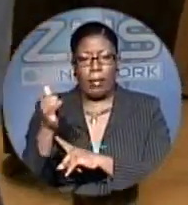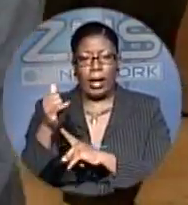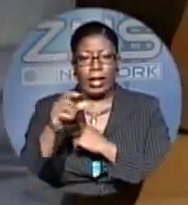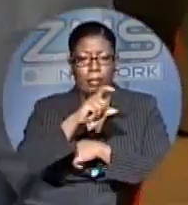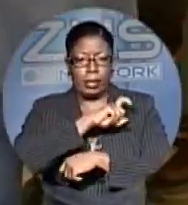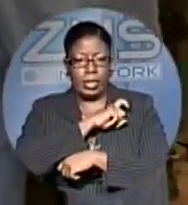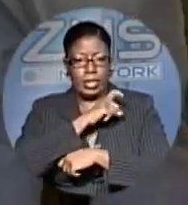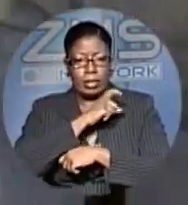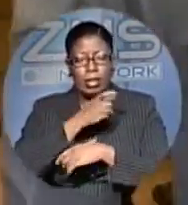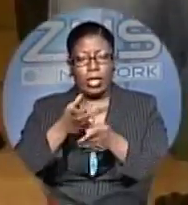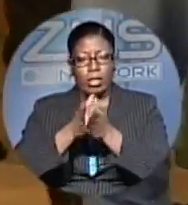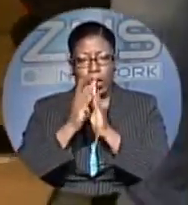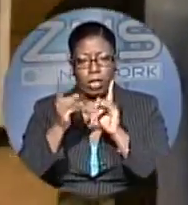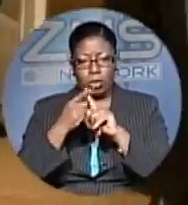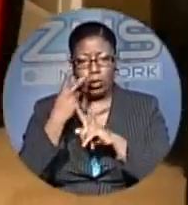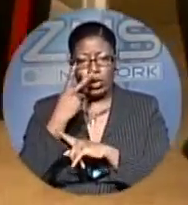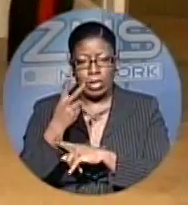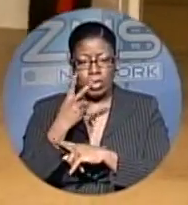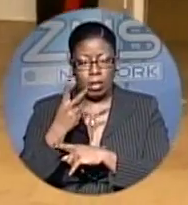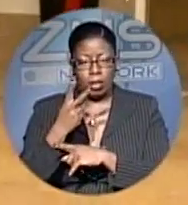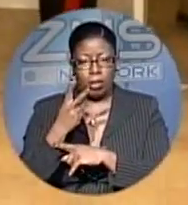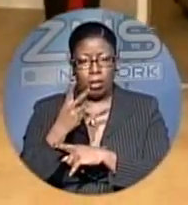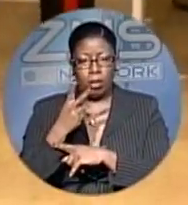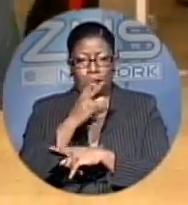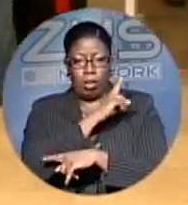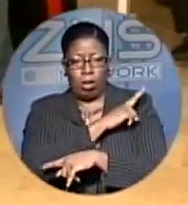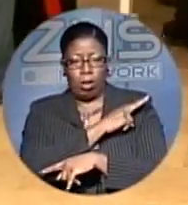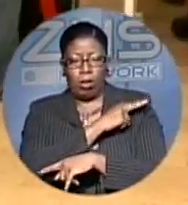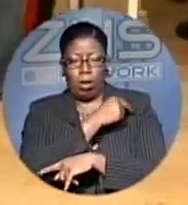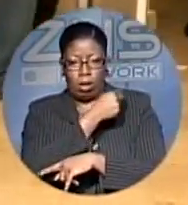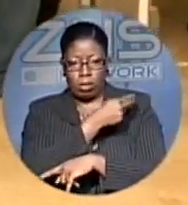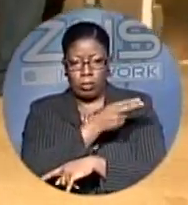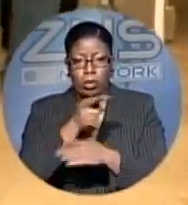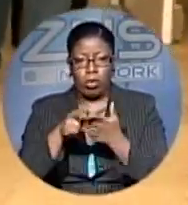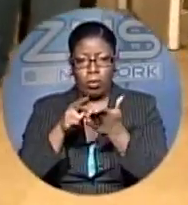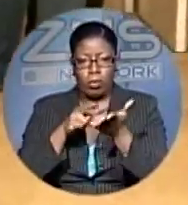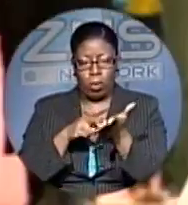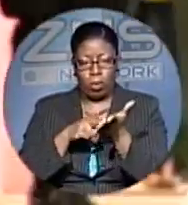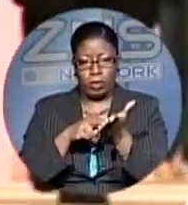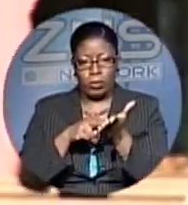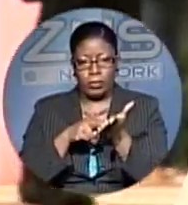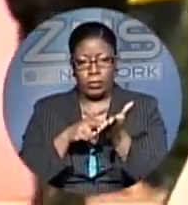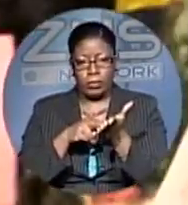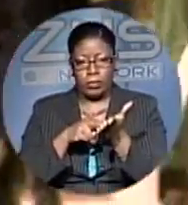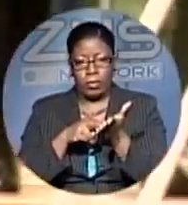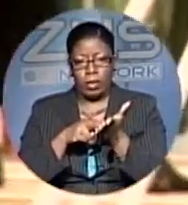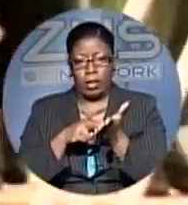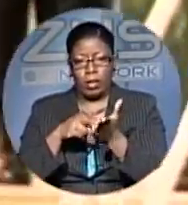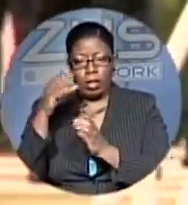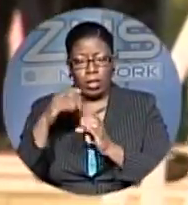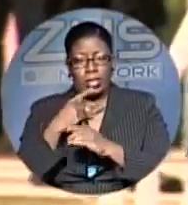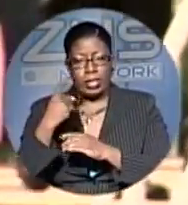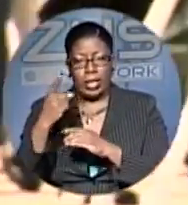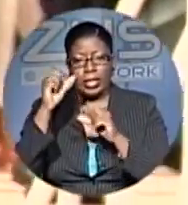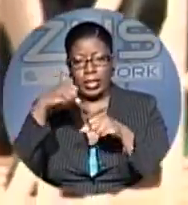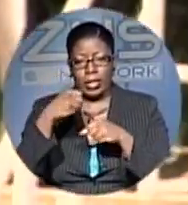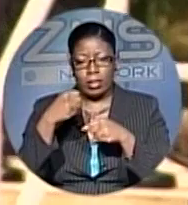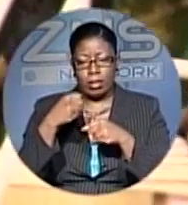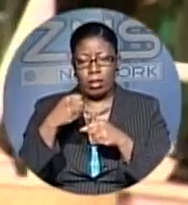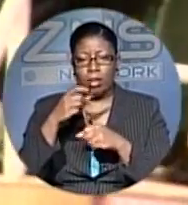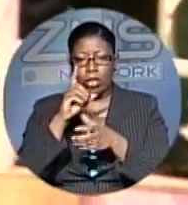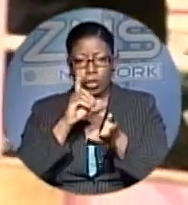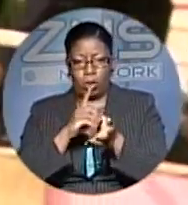see his hospital report, and the court confirmed that his medical report showed that he was attended to by doctors at PMH